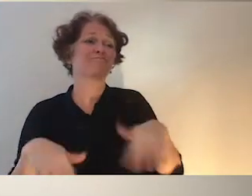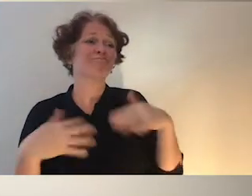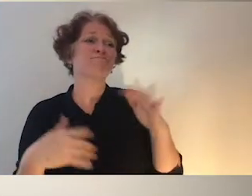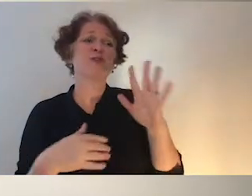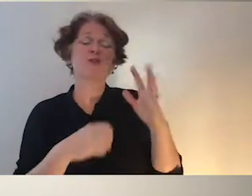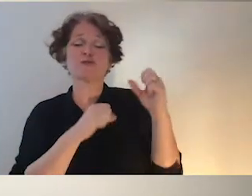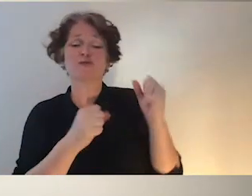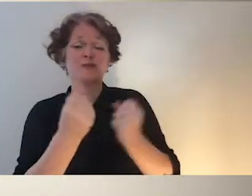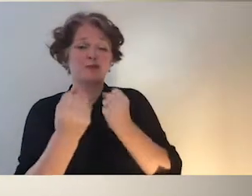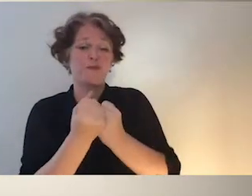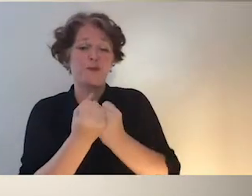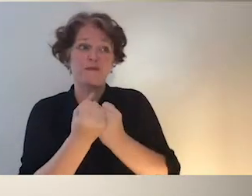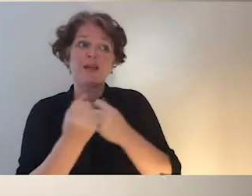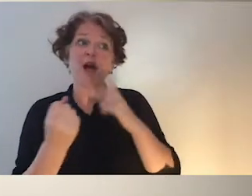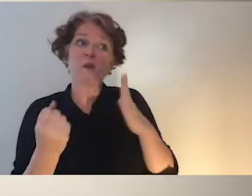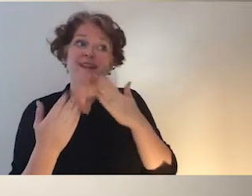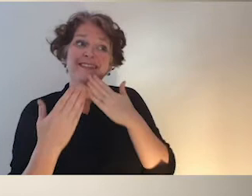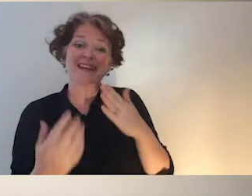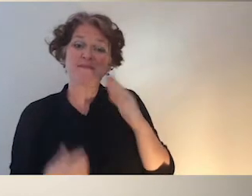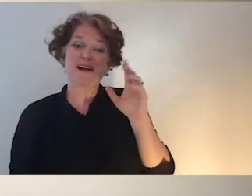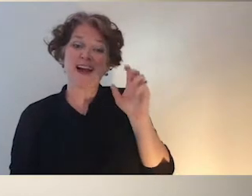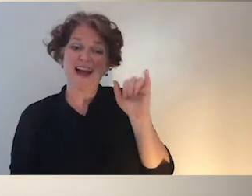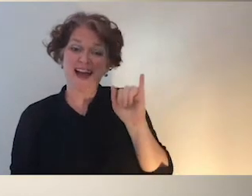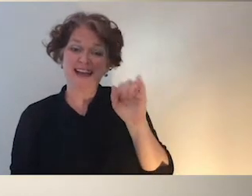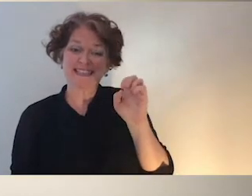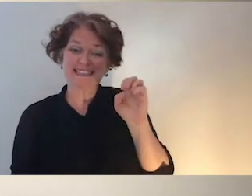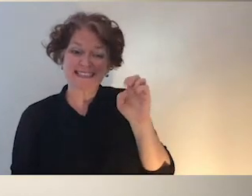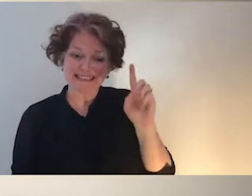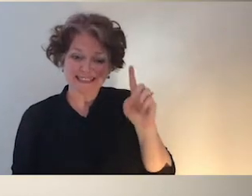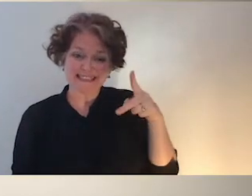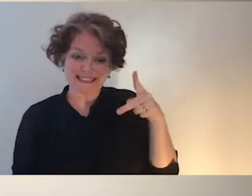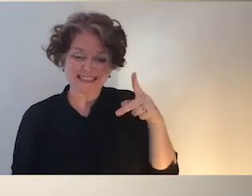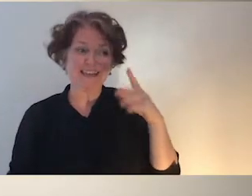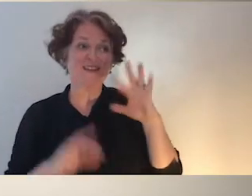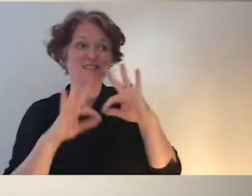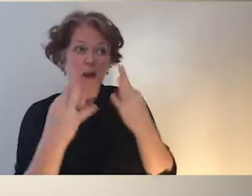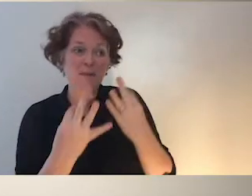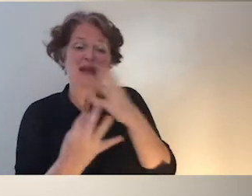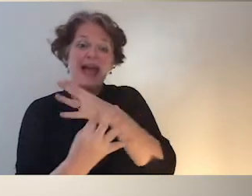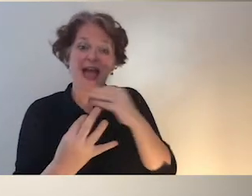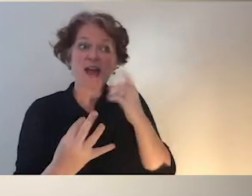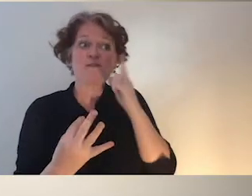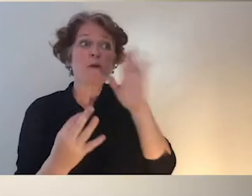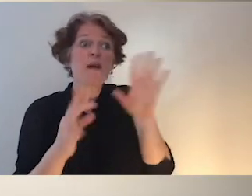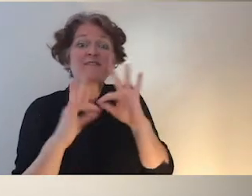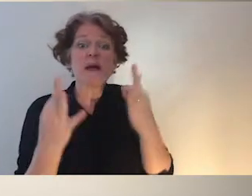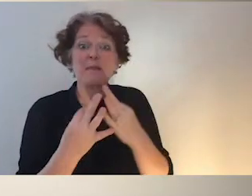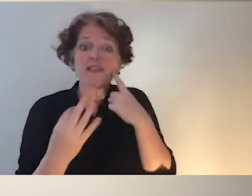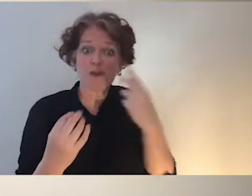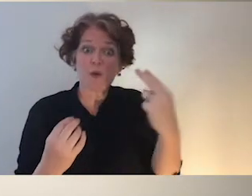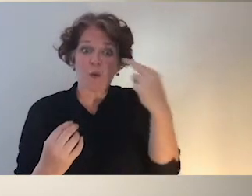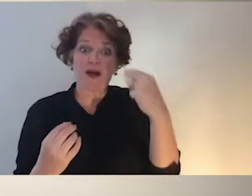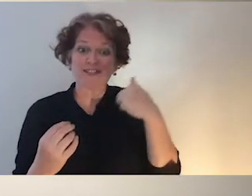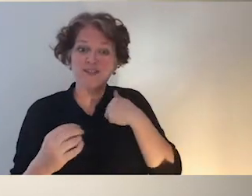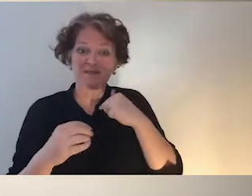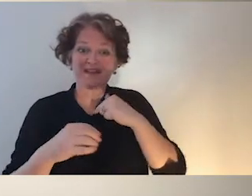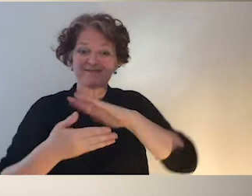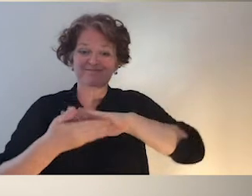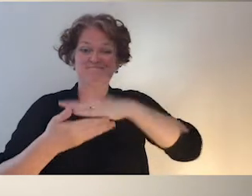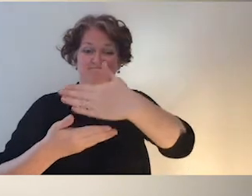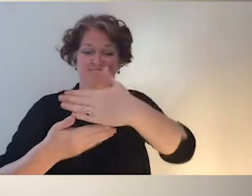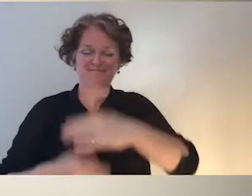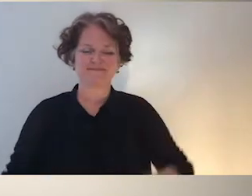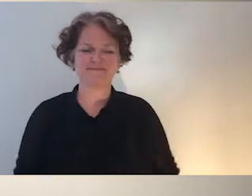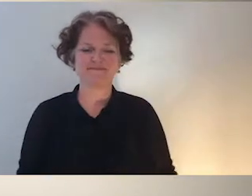I want to give a special shout out to my IUD fam, the Aura staff, and to my family who's watching this online. Our moment